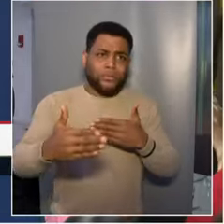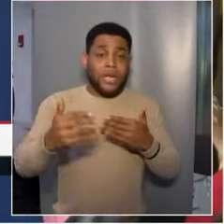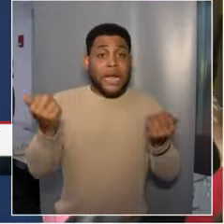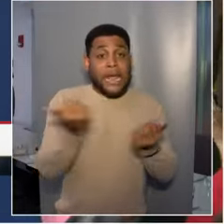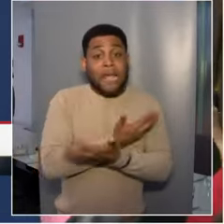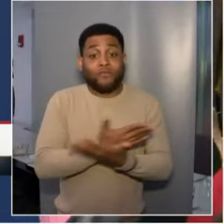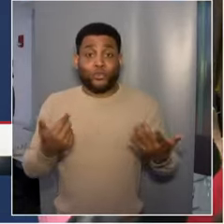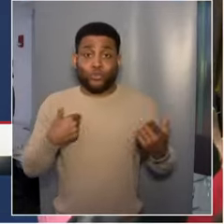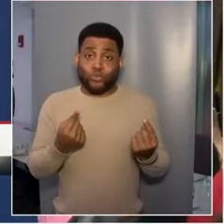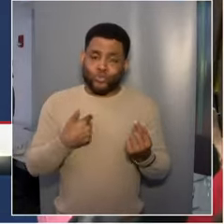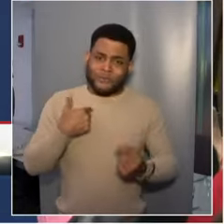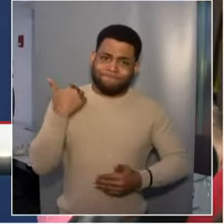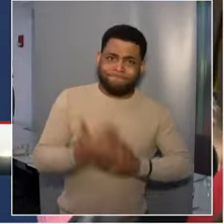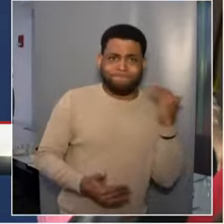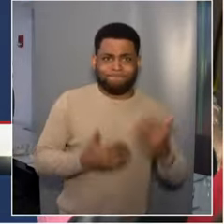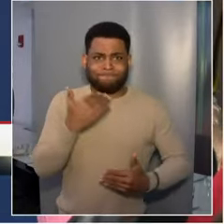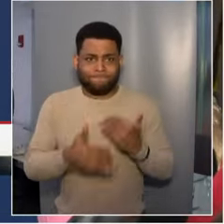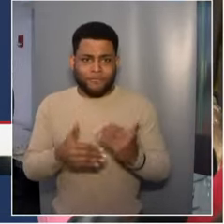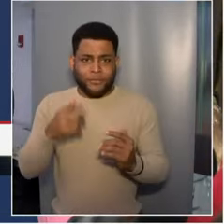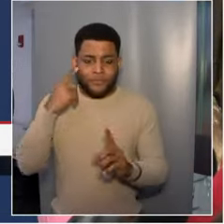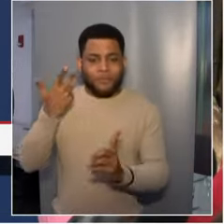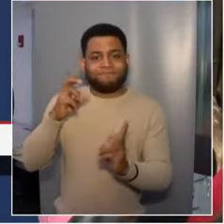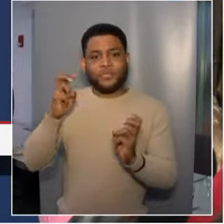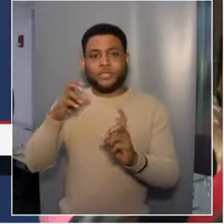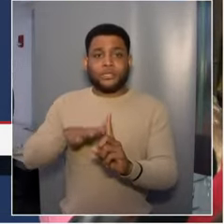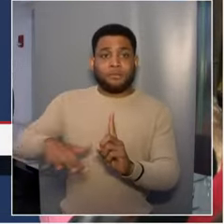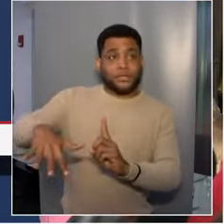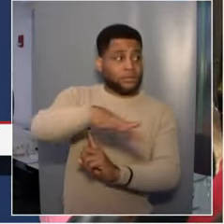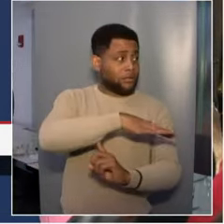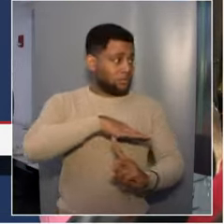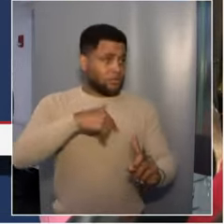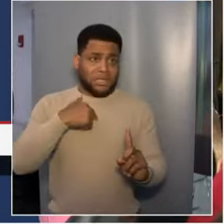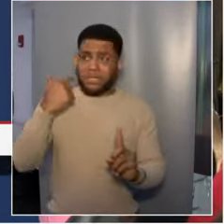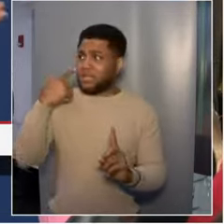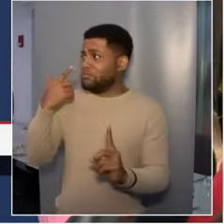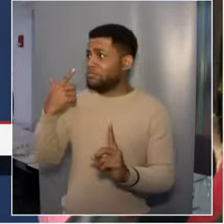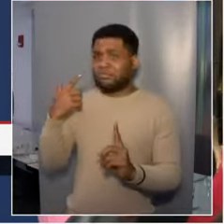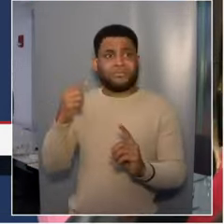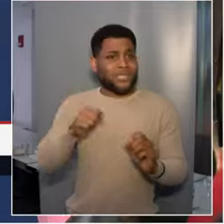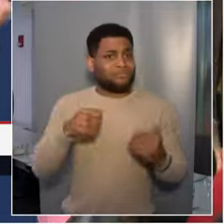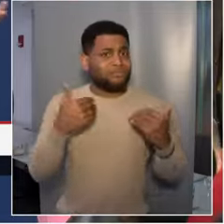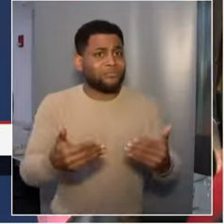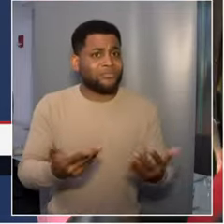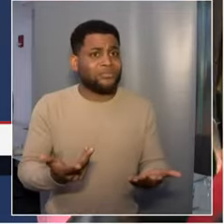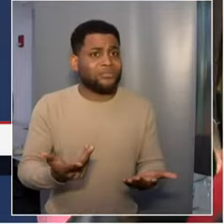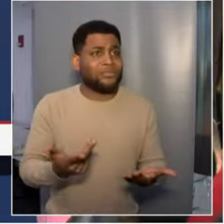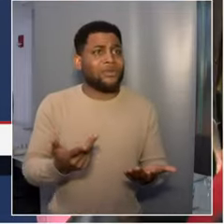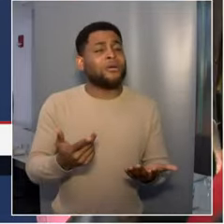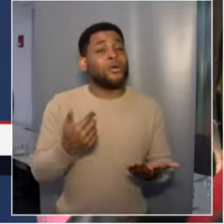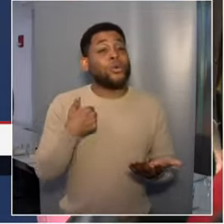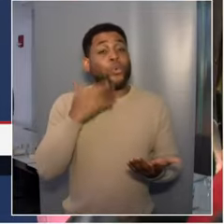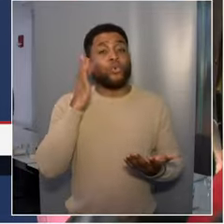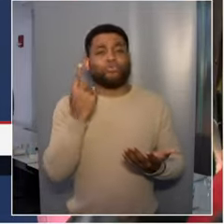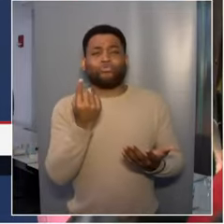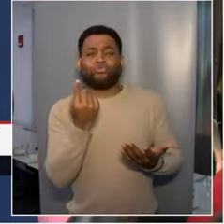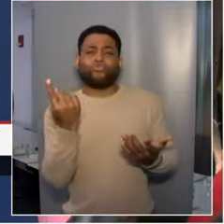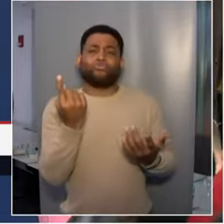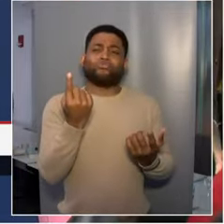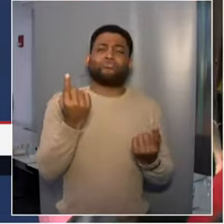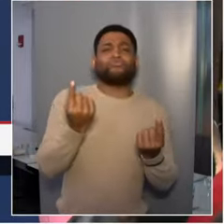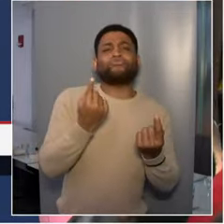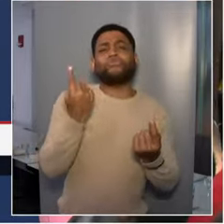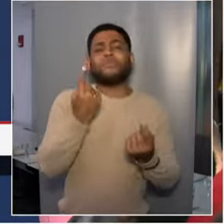here is to do that. And so we're going to do something really, really special architecturally. It'll have to